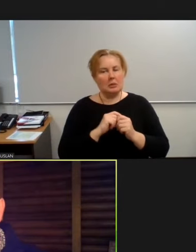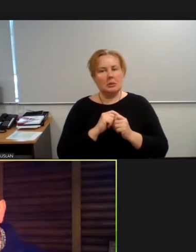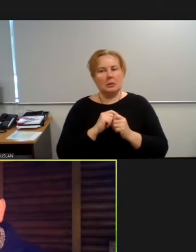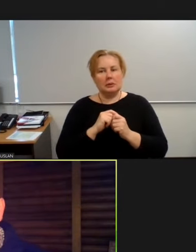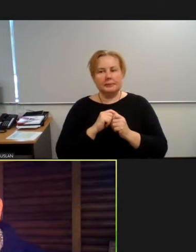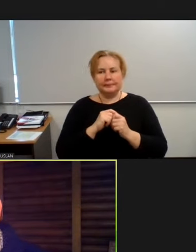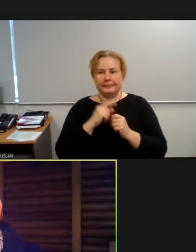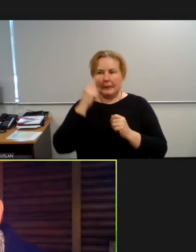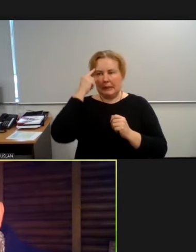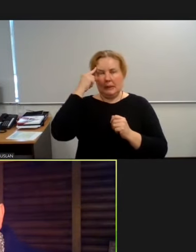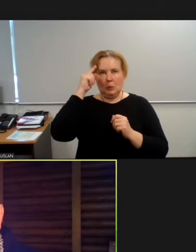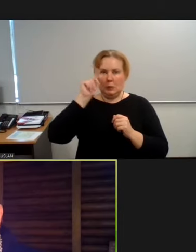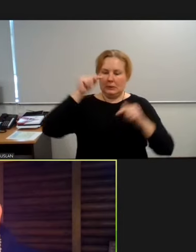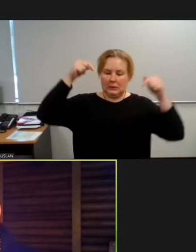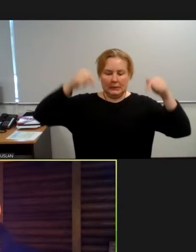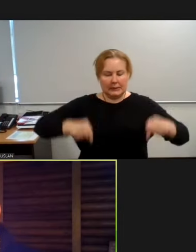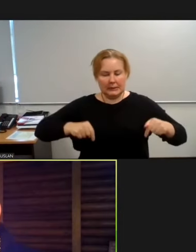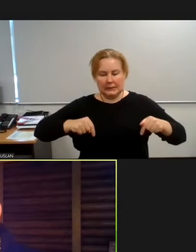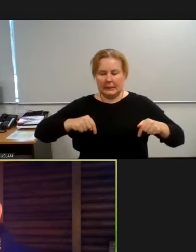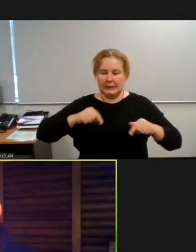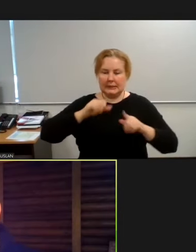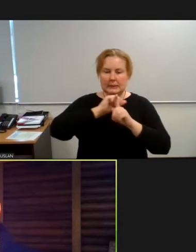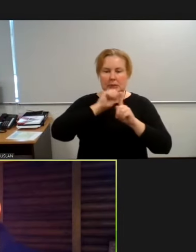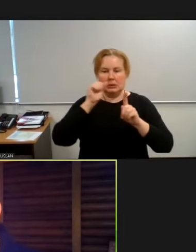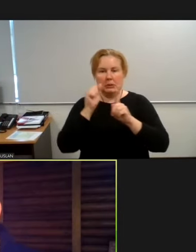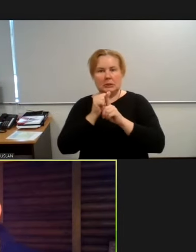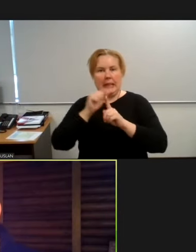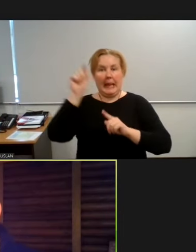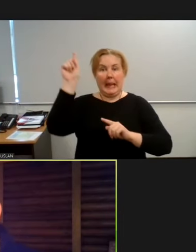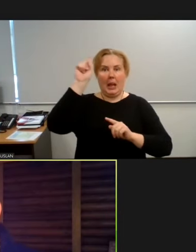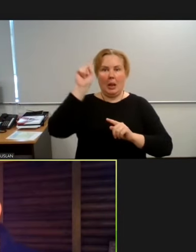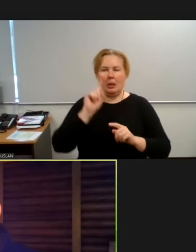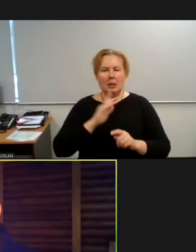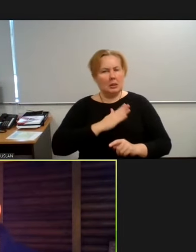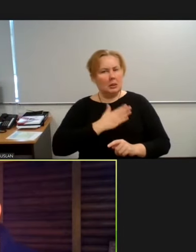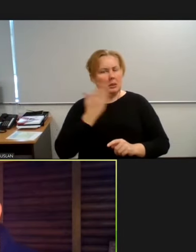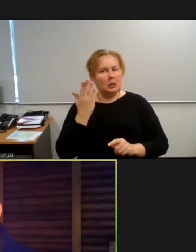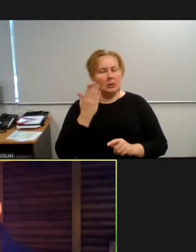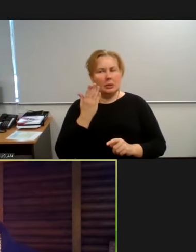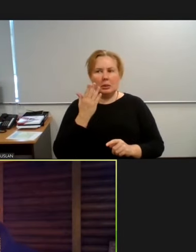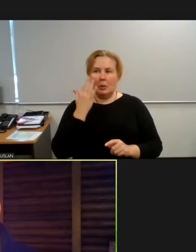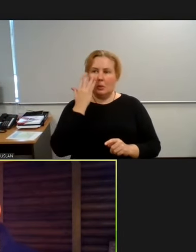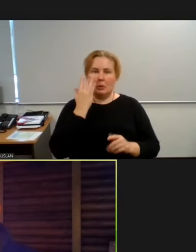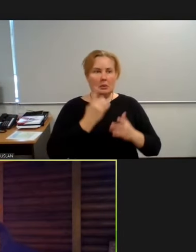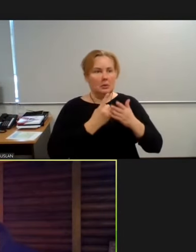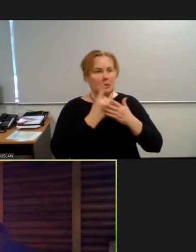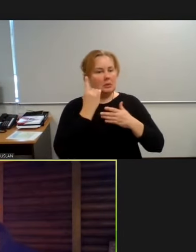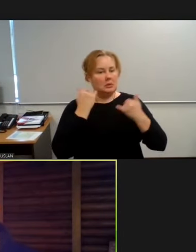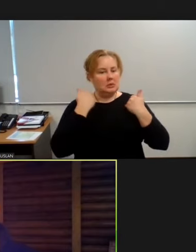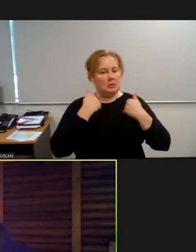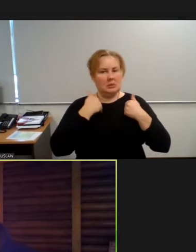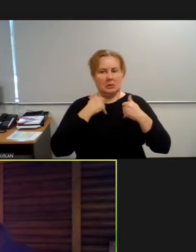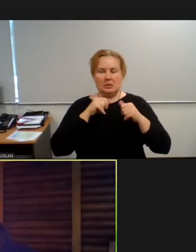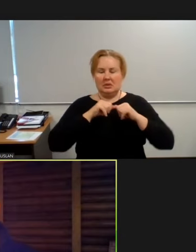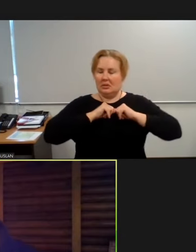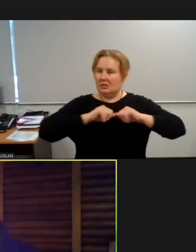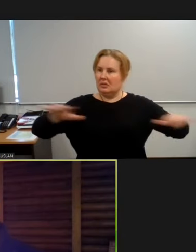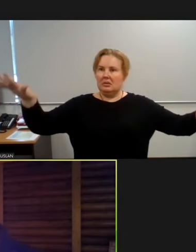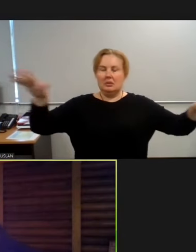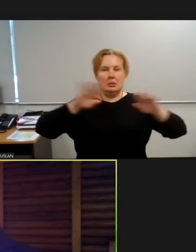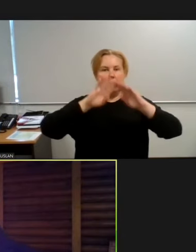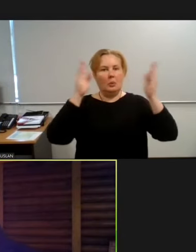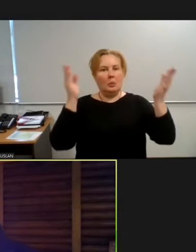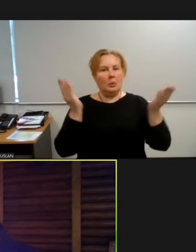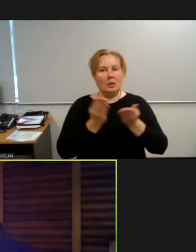And what's so interesting about this whole pandemic is how quickly things change one way or the other. I mean, we were moving